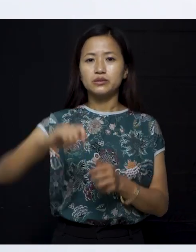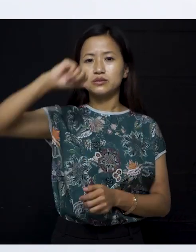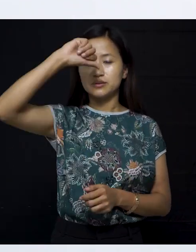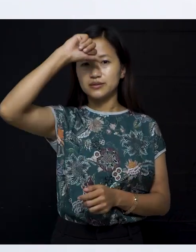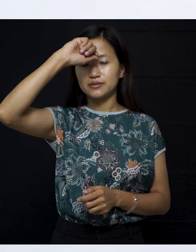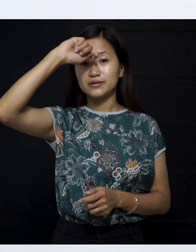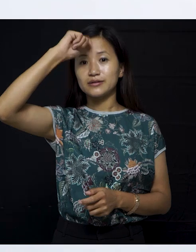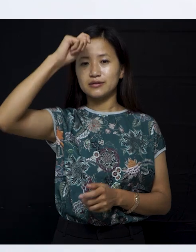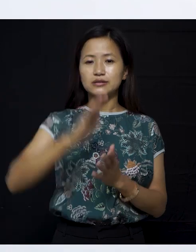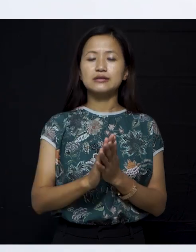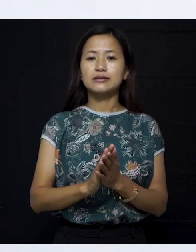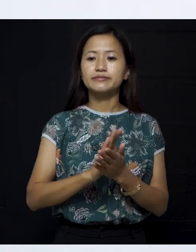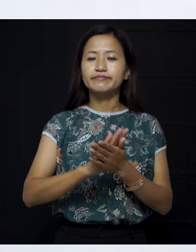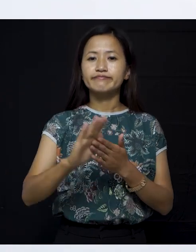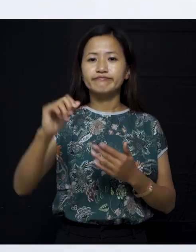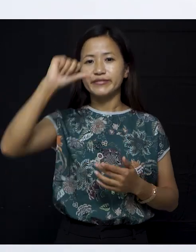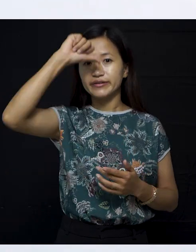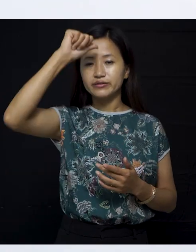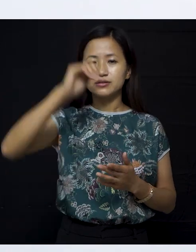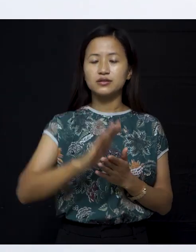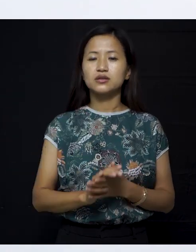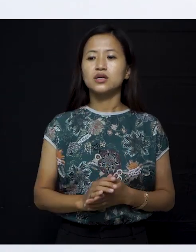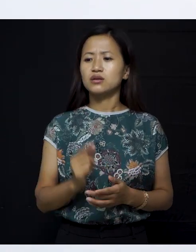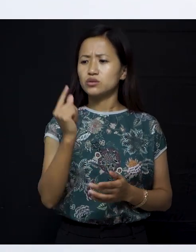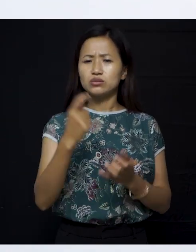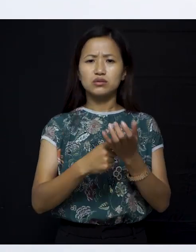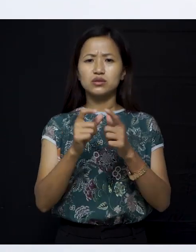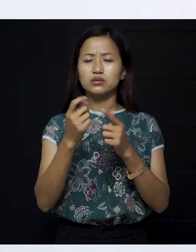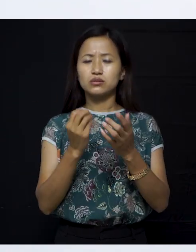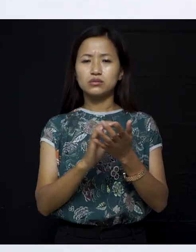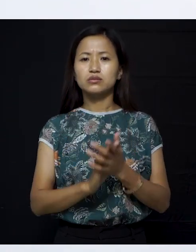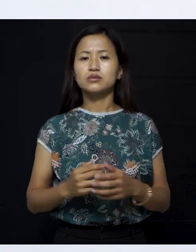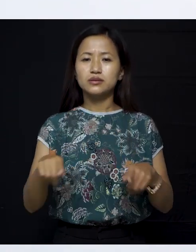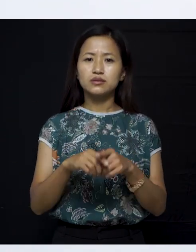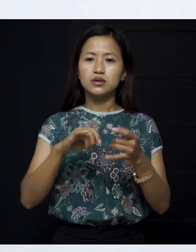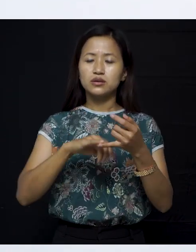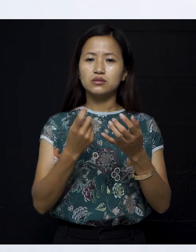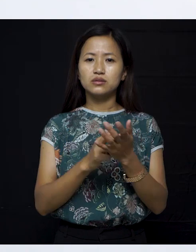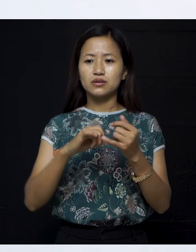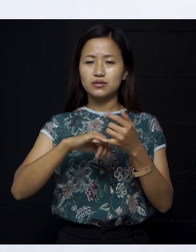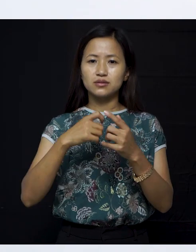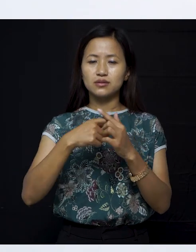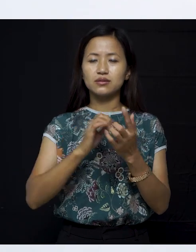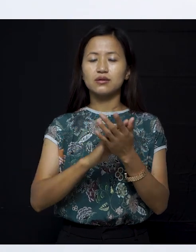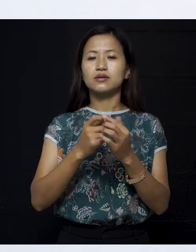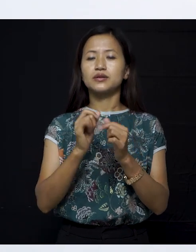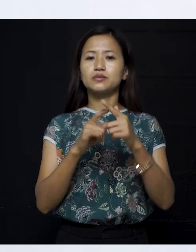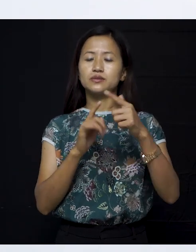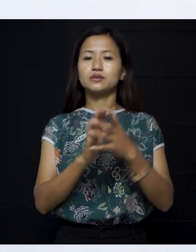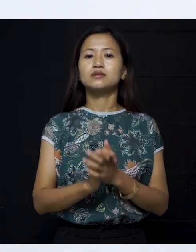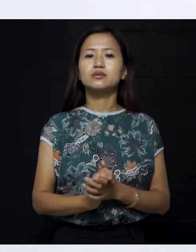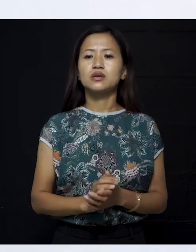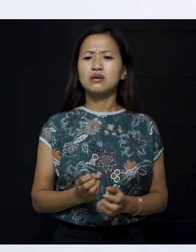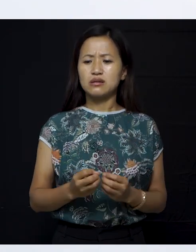days people mostly went for Urdu and Sanskrit, and they were also people, even the schools